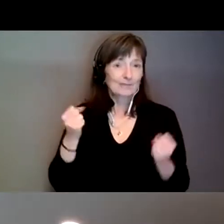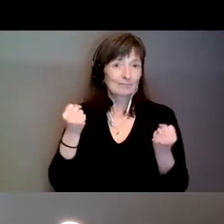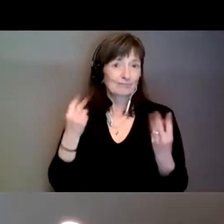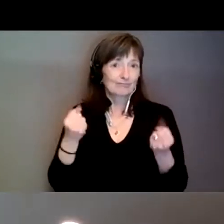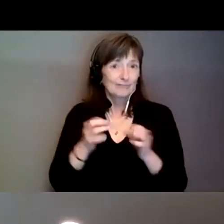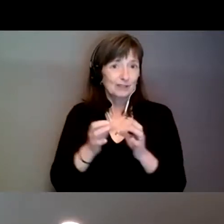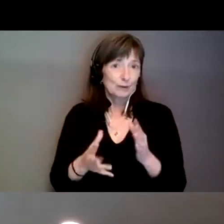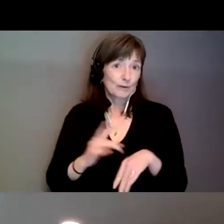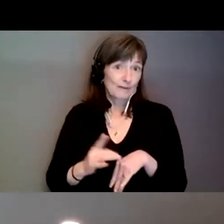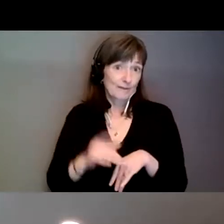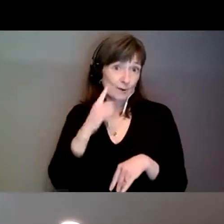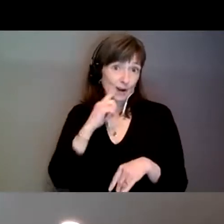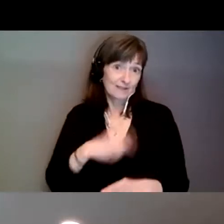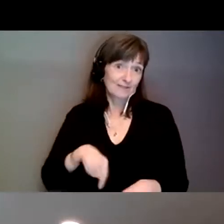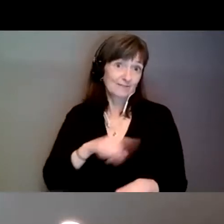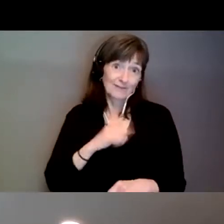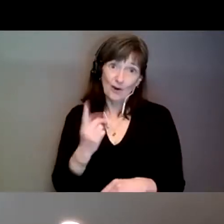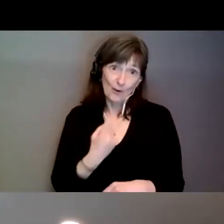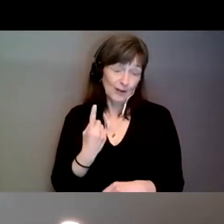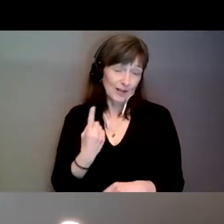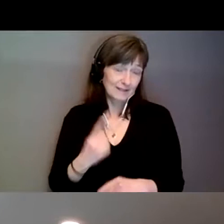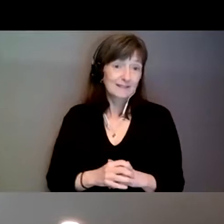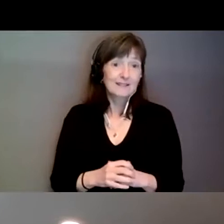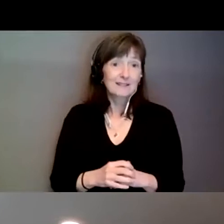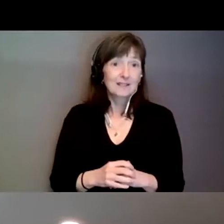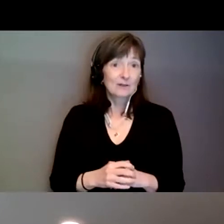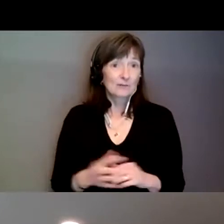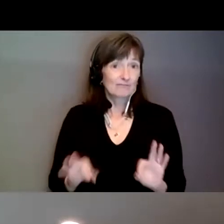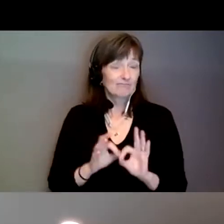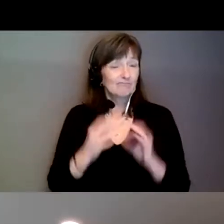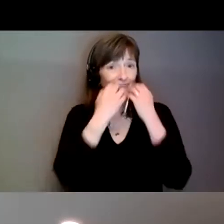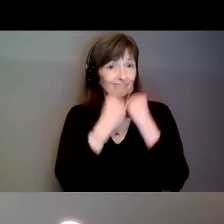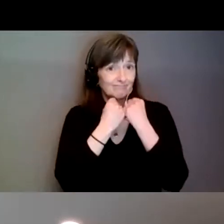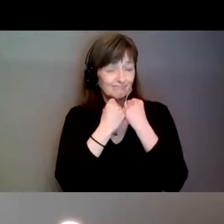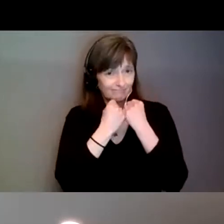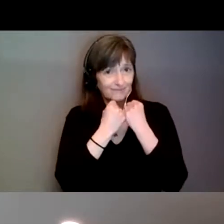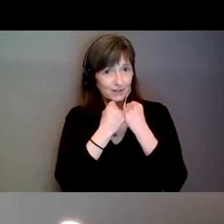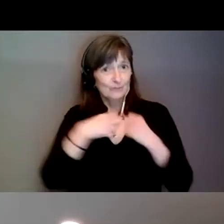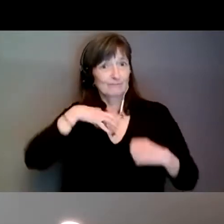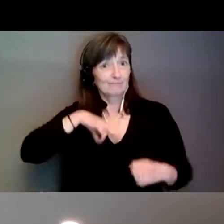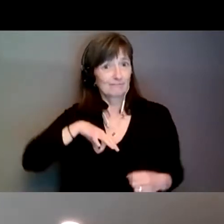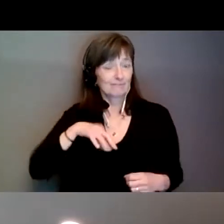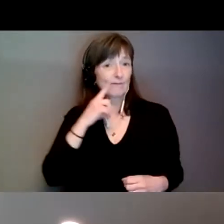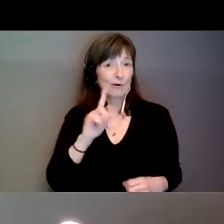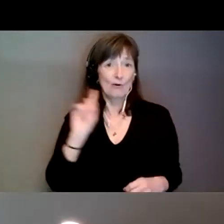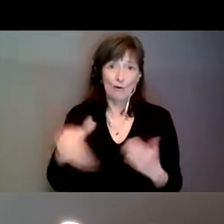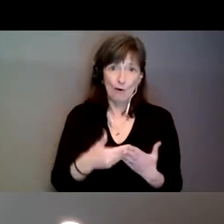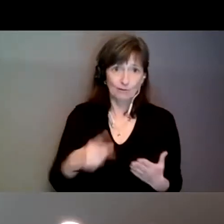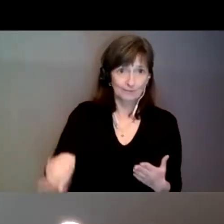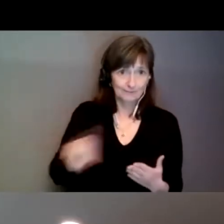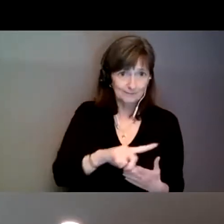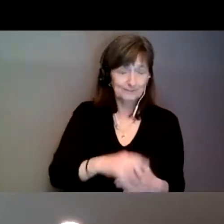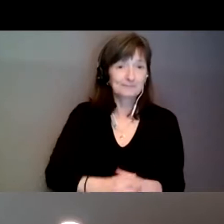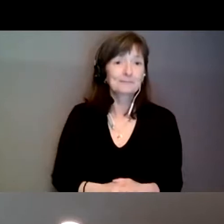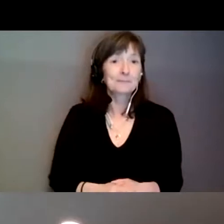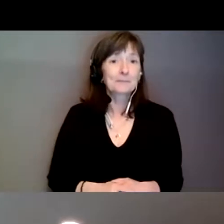interpreters available on our webinars and see it as a very beneficial for the attendees. Next